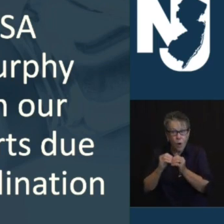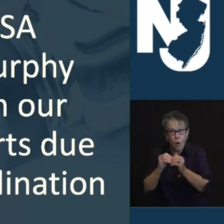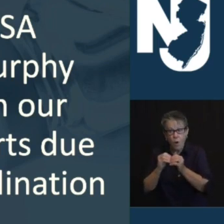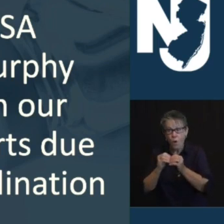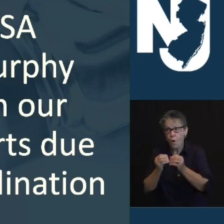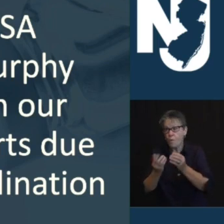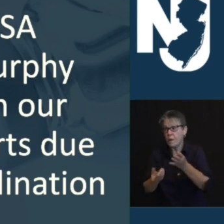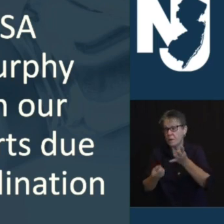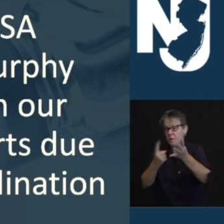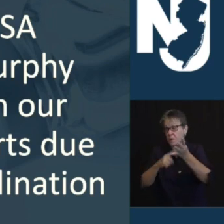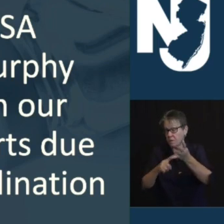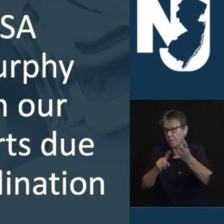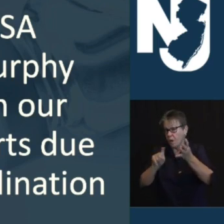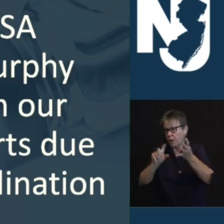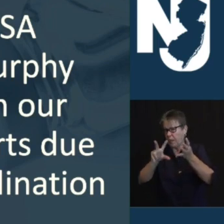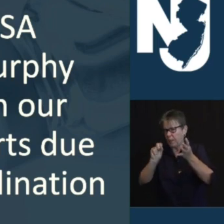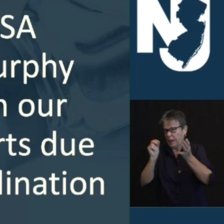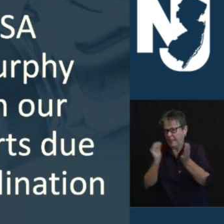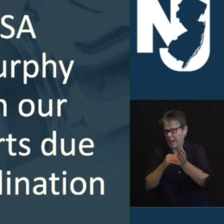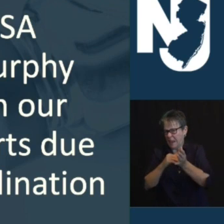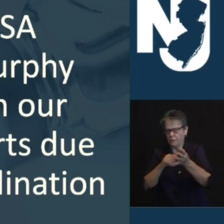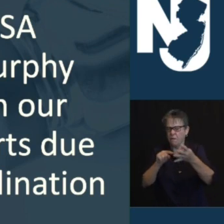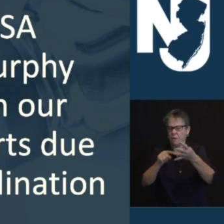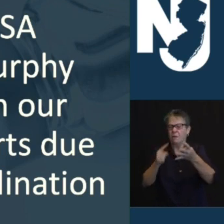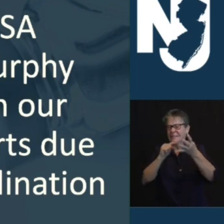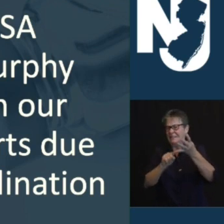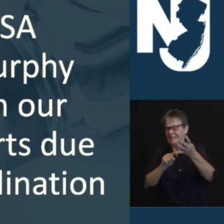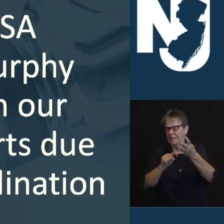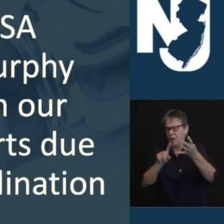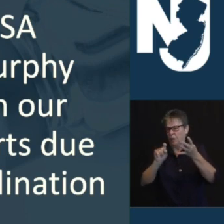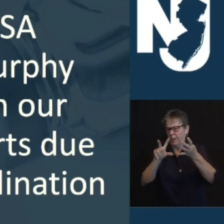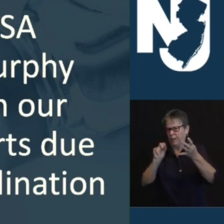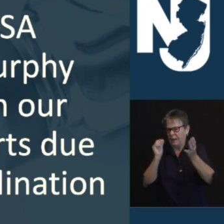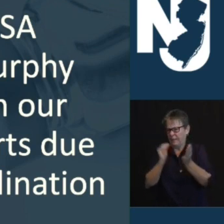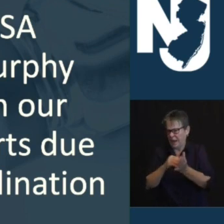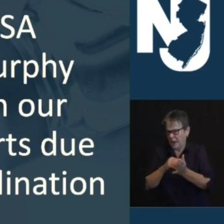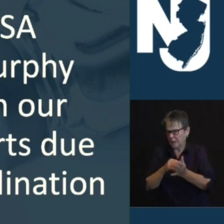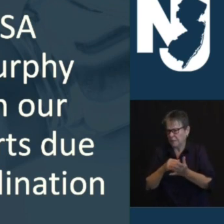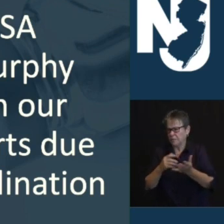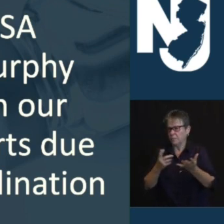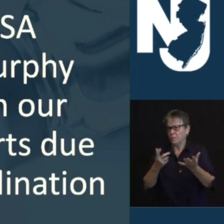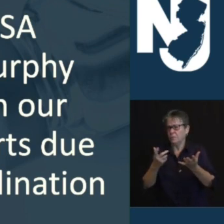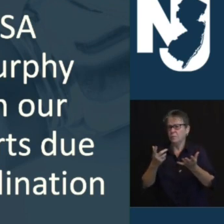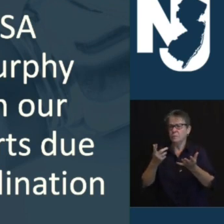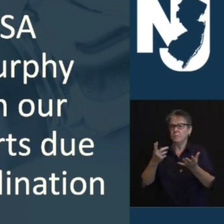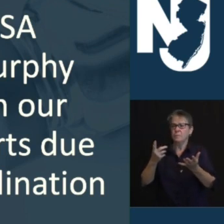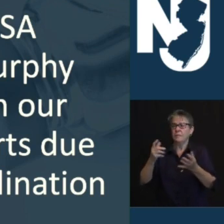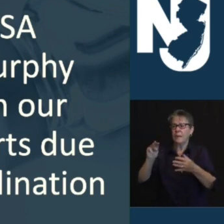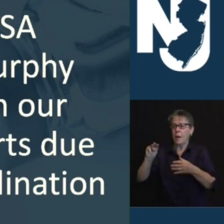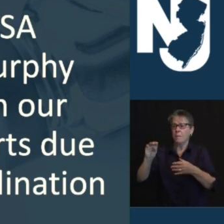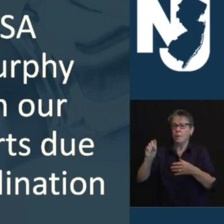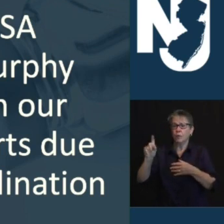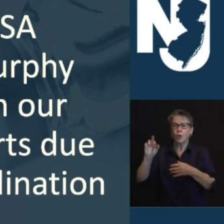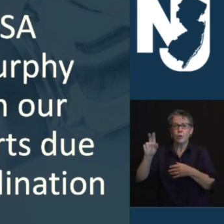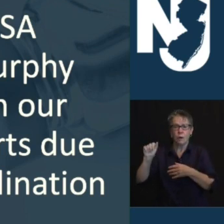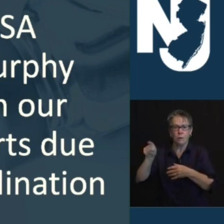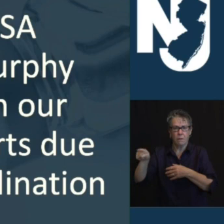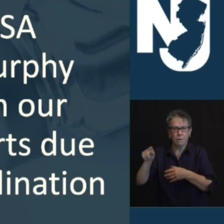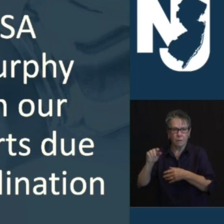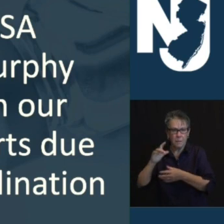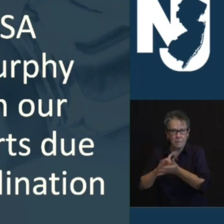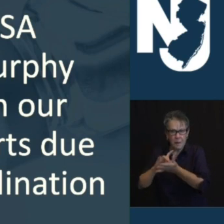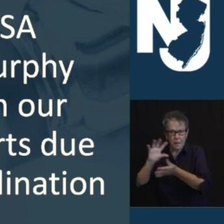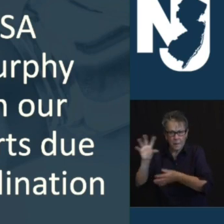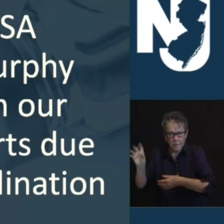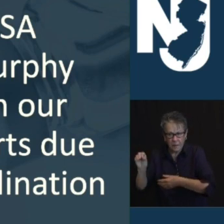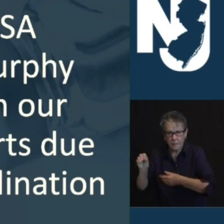should Moderna receive an authorization for their vaccine, we could see 100,000 doses in state by the end of